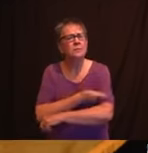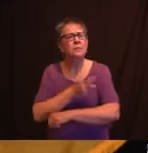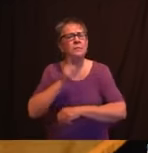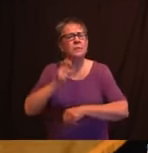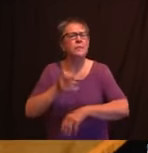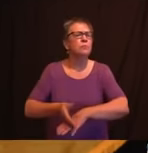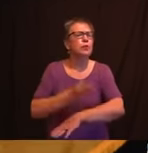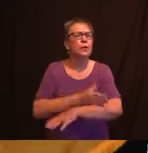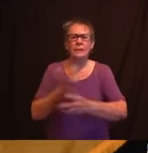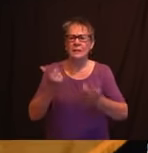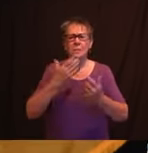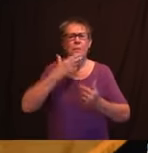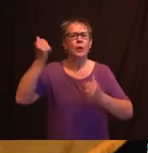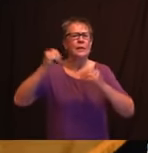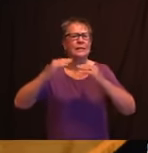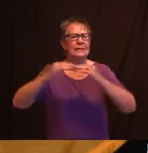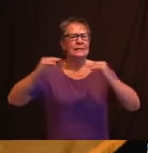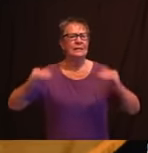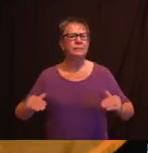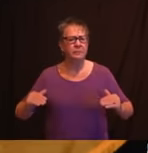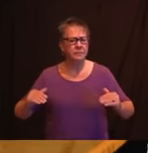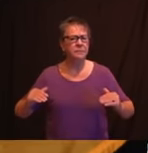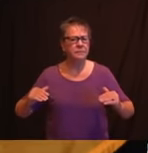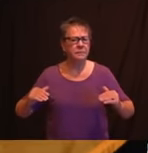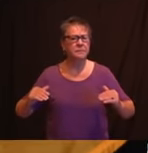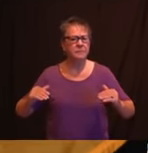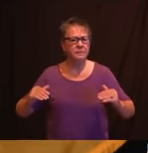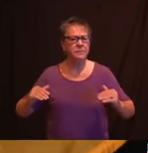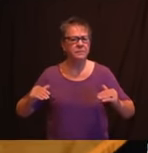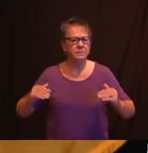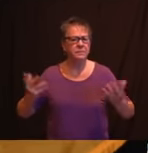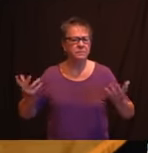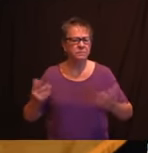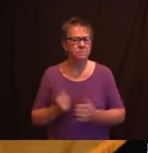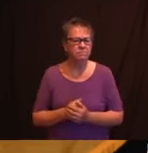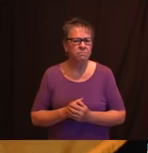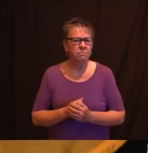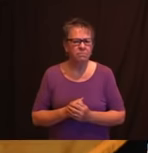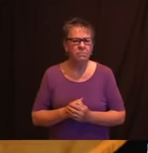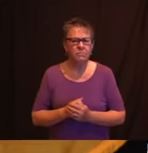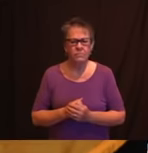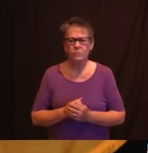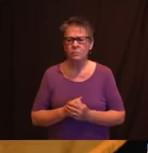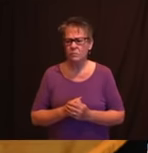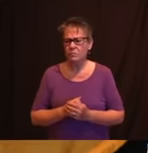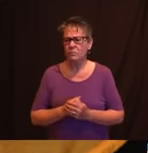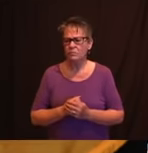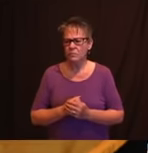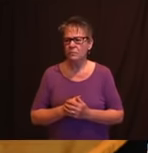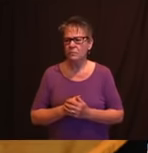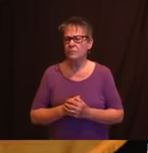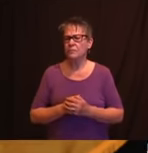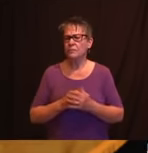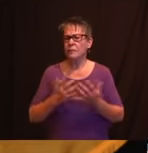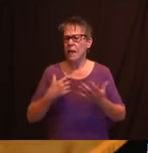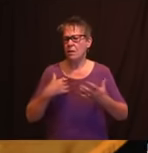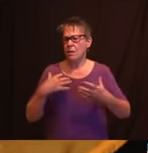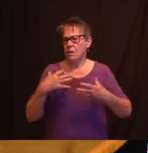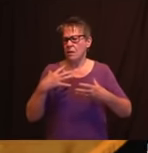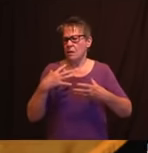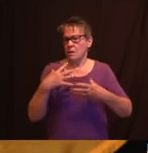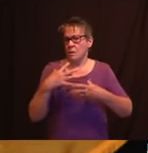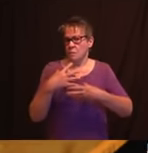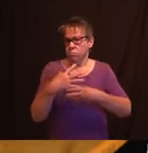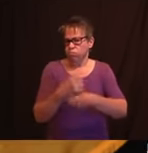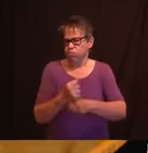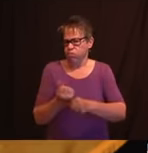course, infection prevention. I'm going to provide a very brief overview of the report recommendations.